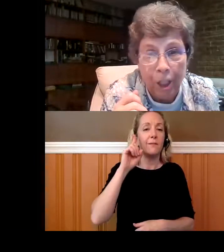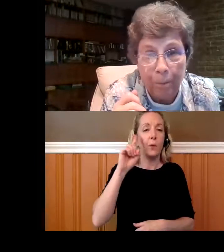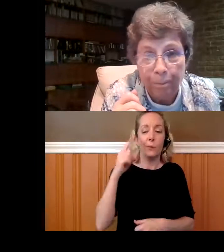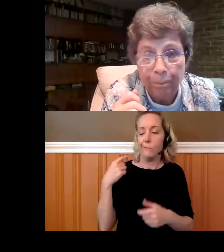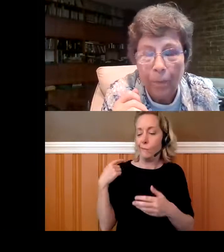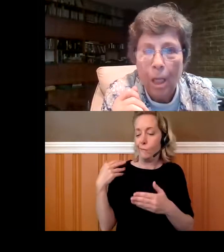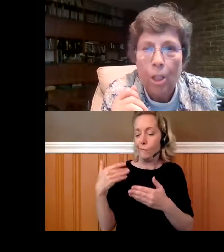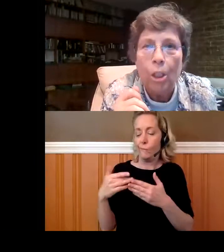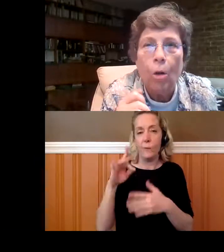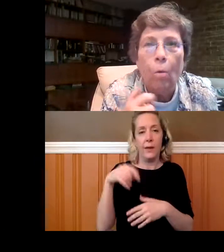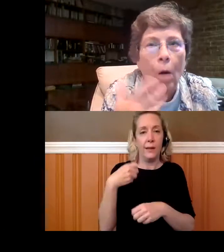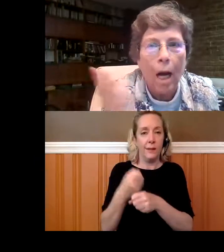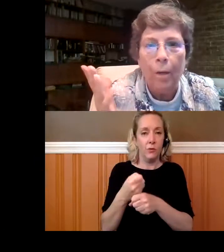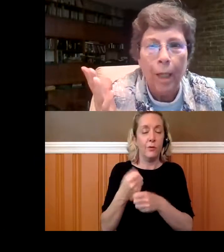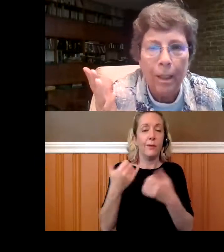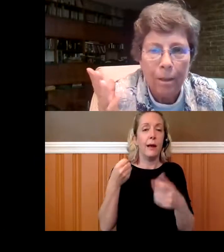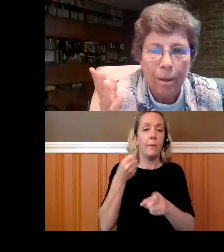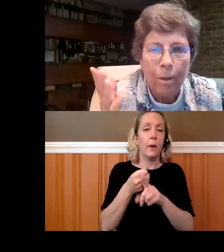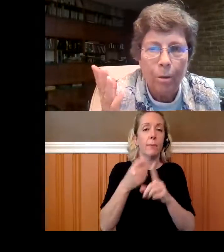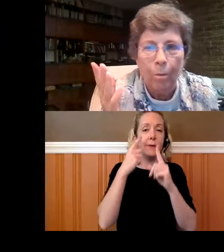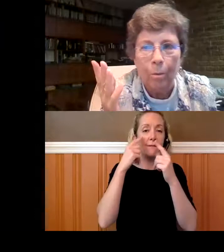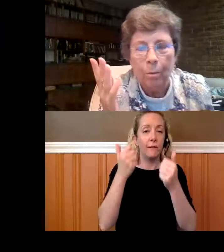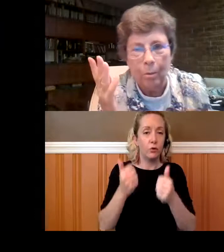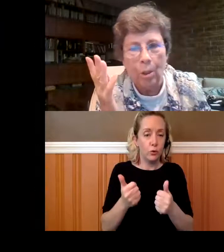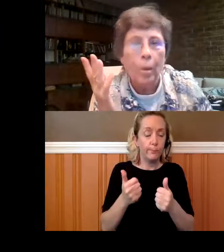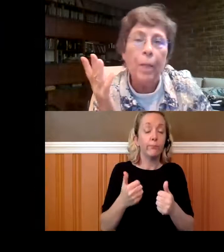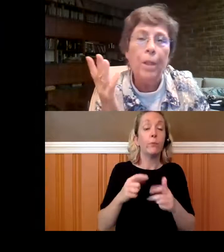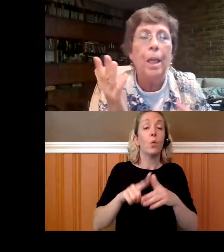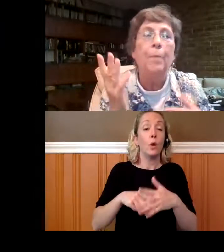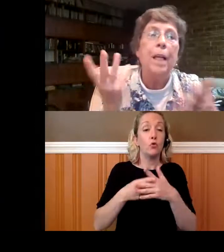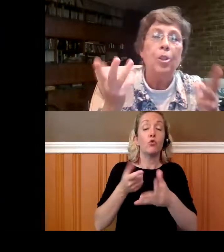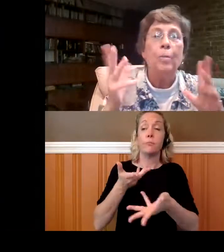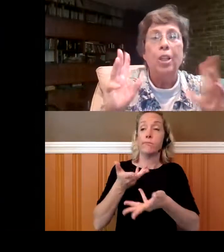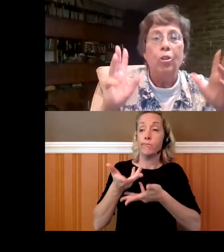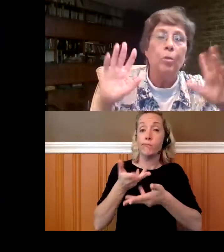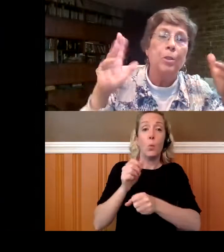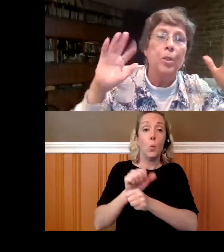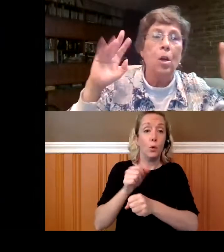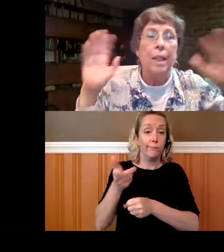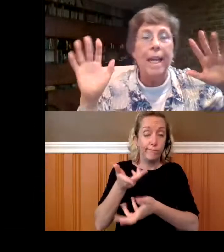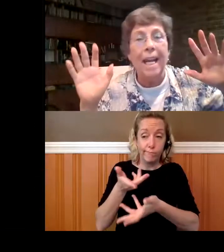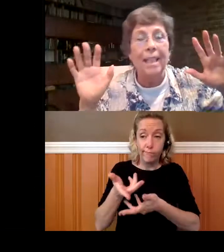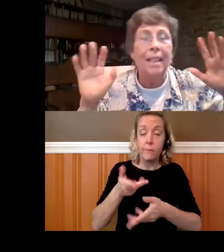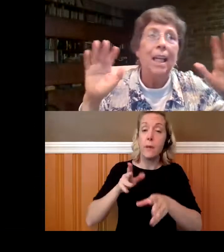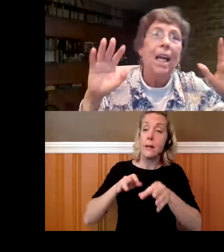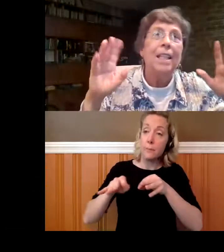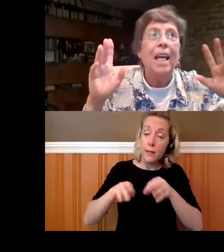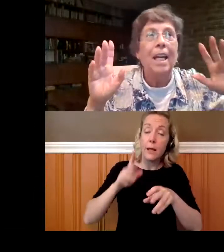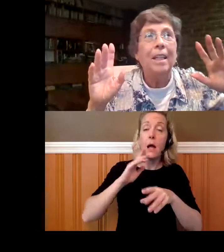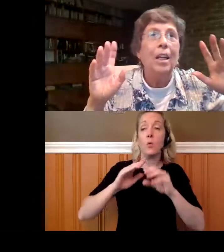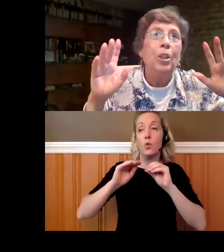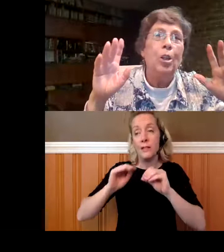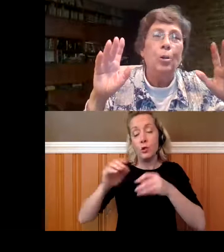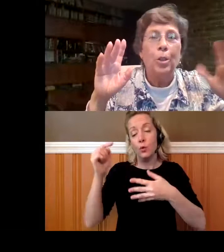went to start working with him, and I do my usual little song and dance saying, you're going to learn this and we can